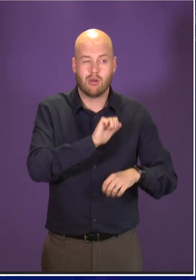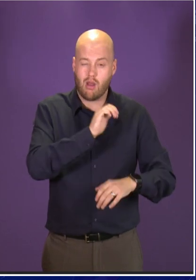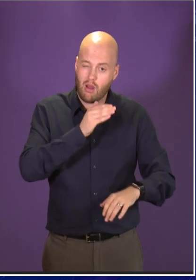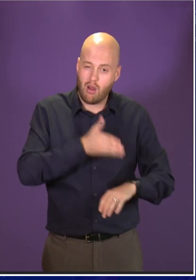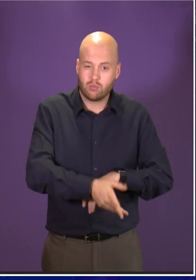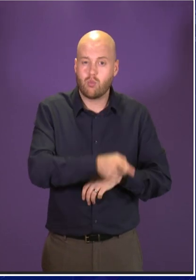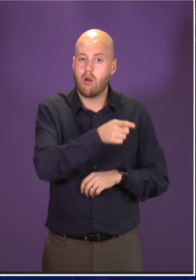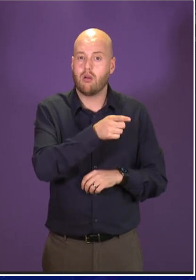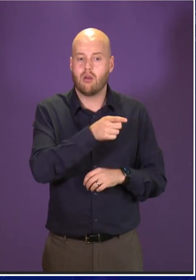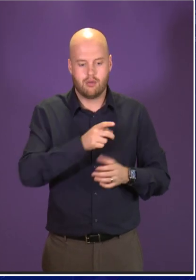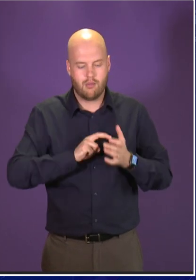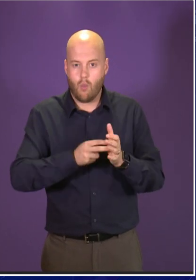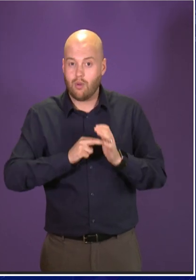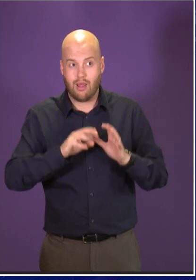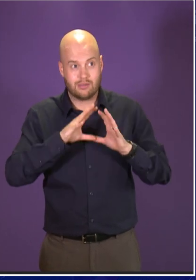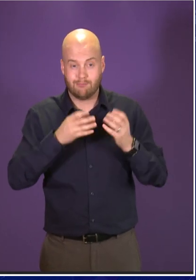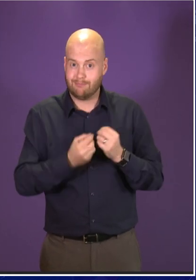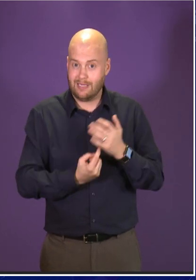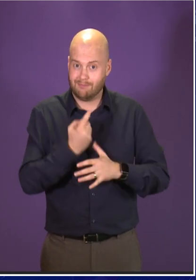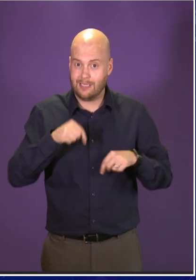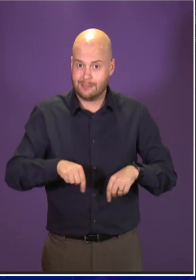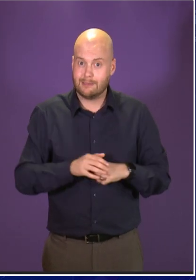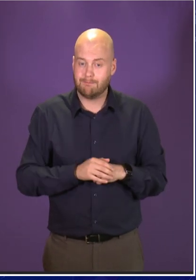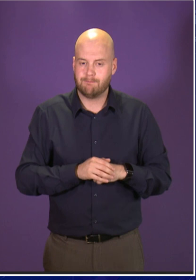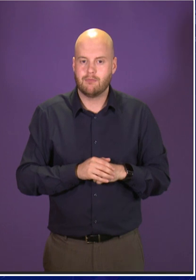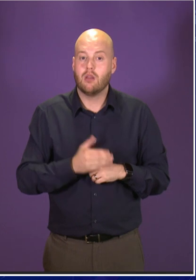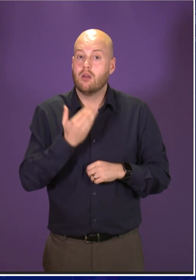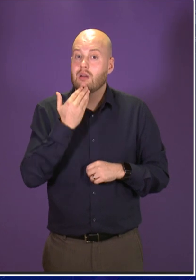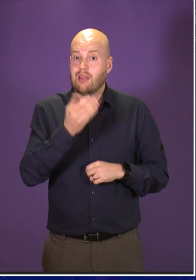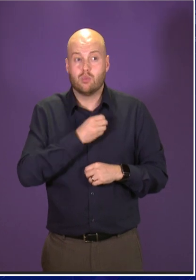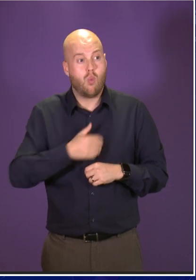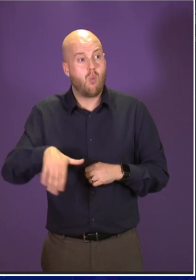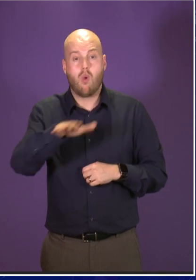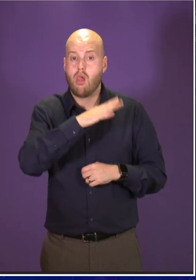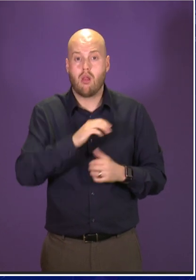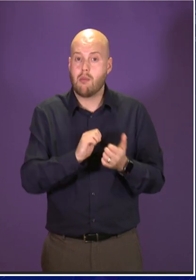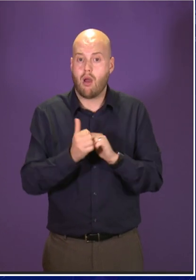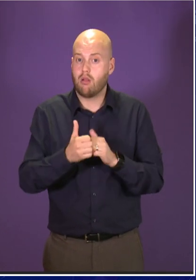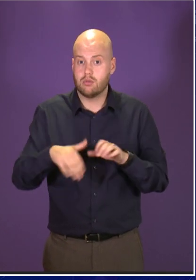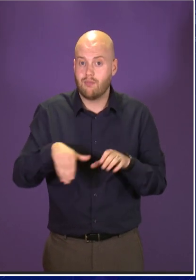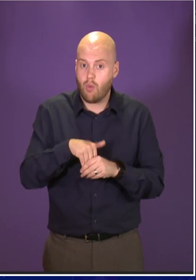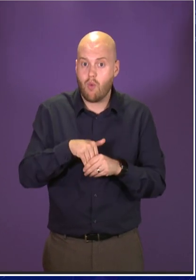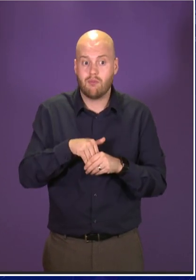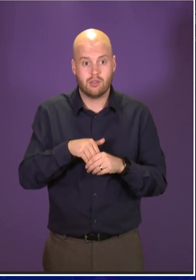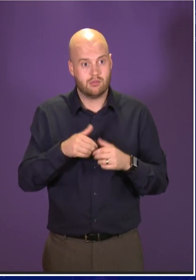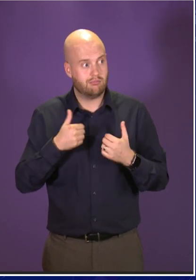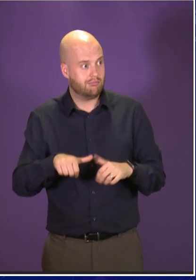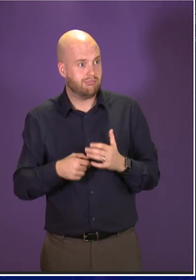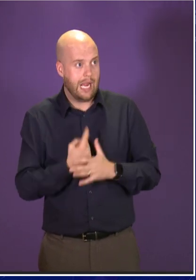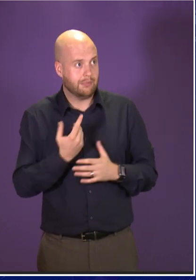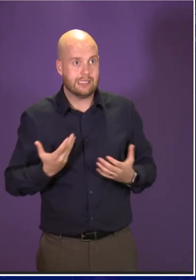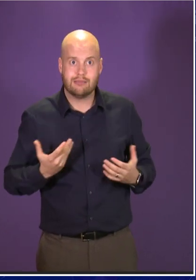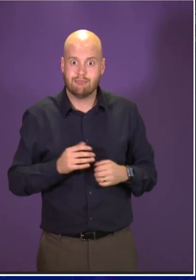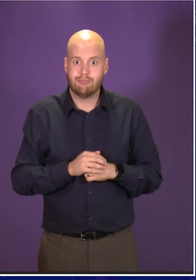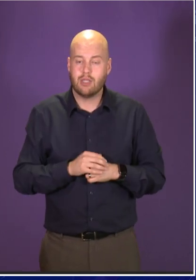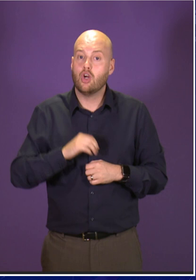hard work in organising this event. Thank you to all the partners involved in making it happen, the